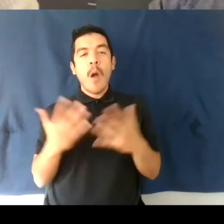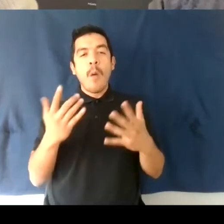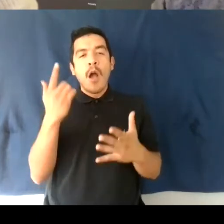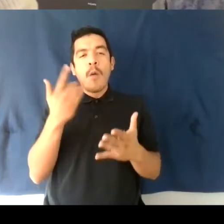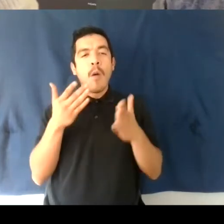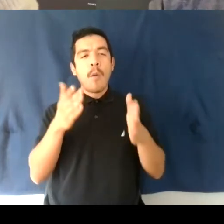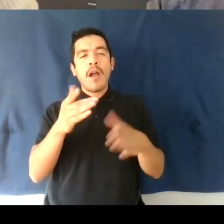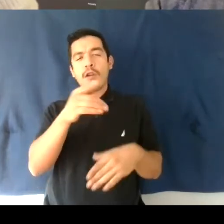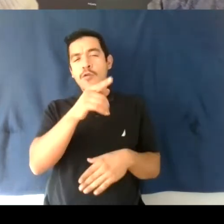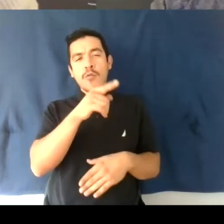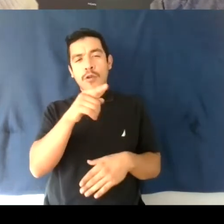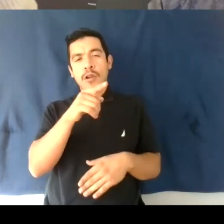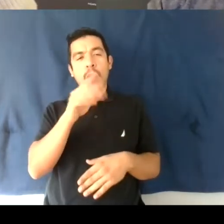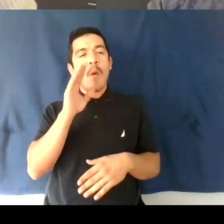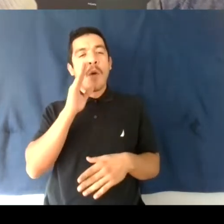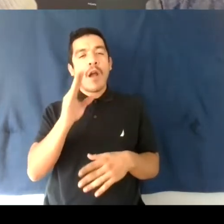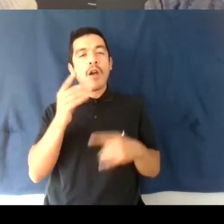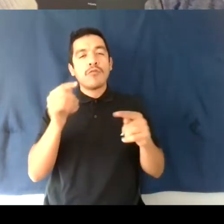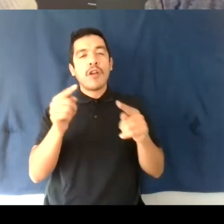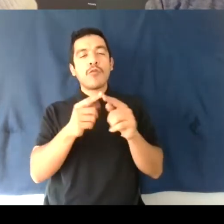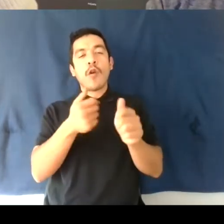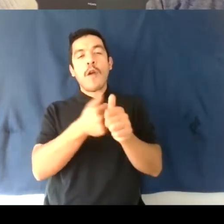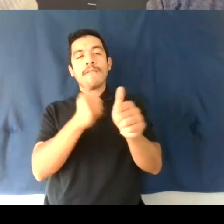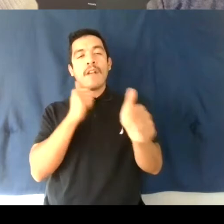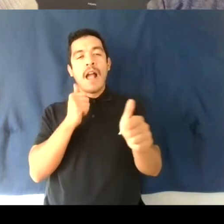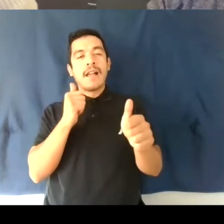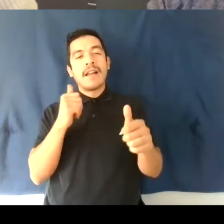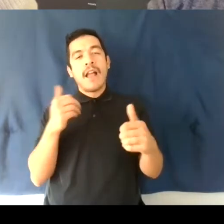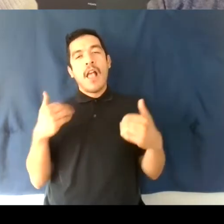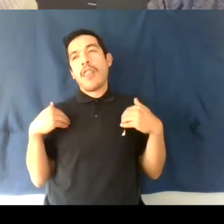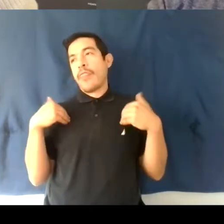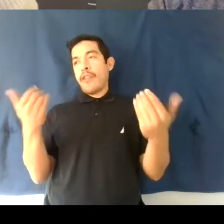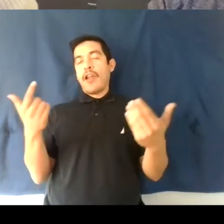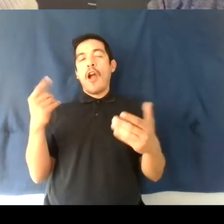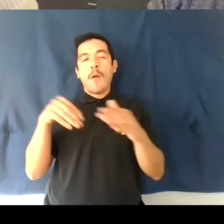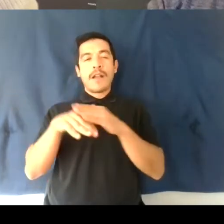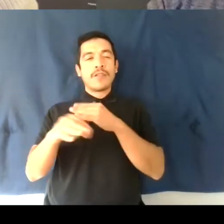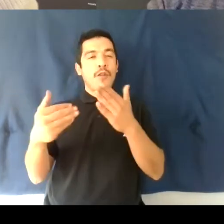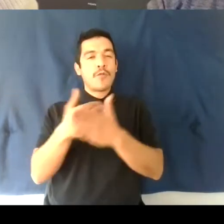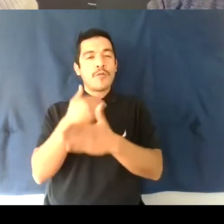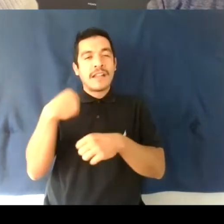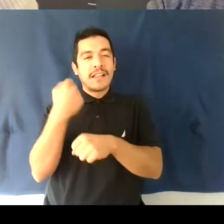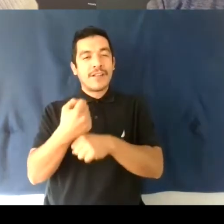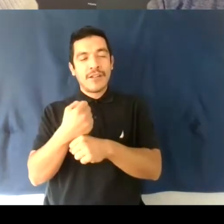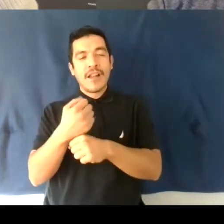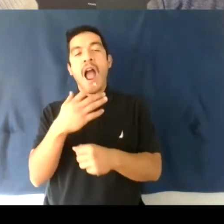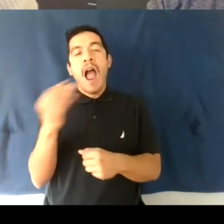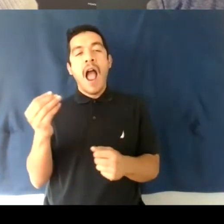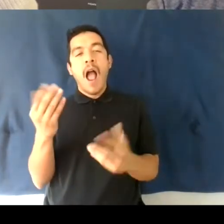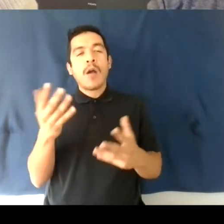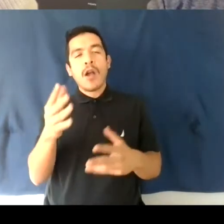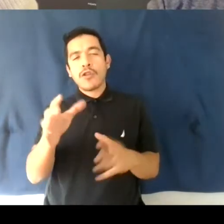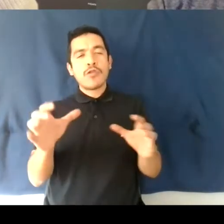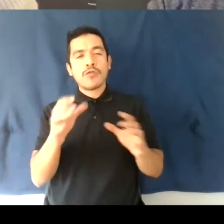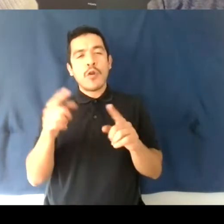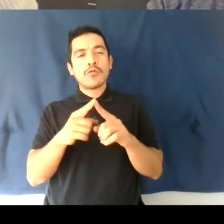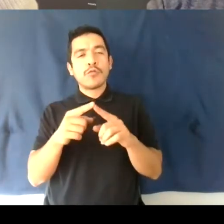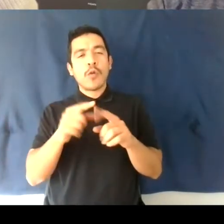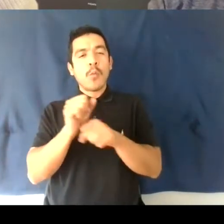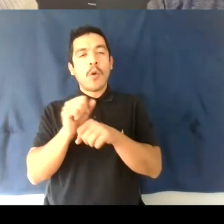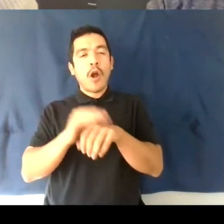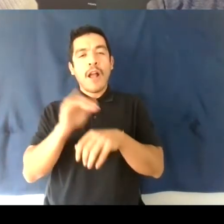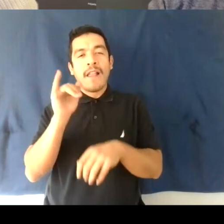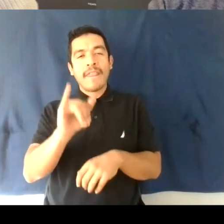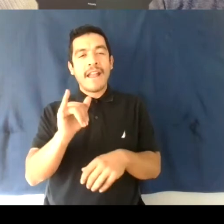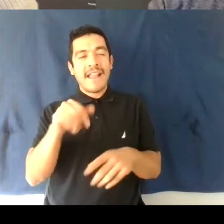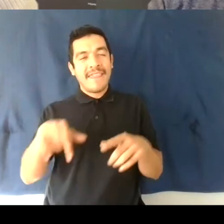way that you are going to try to avoid burnout going into the new year? And what are you doing to work on that